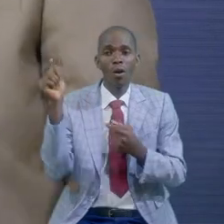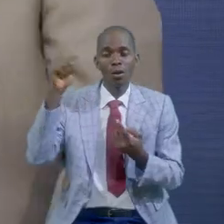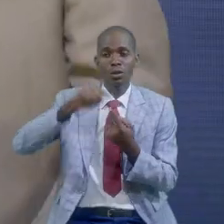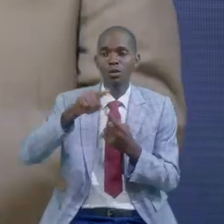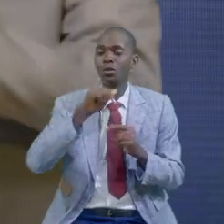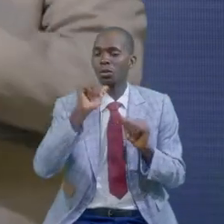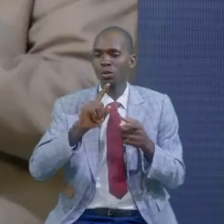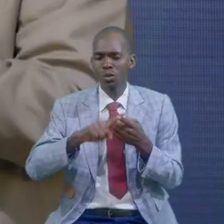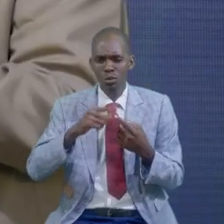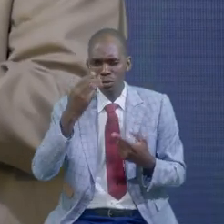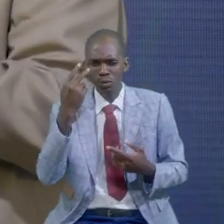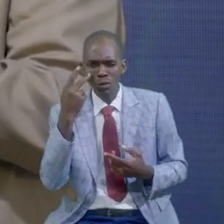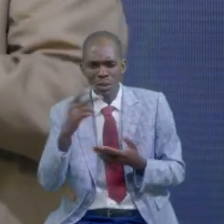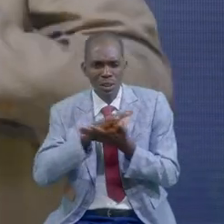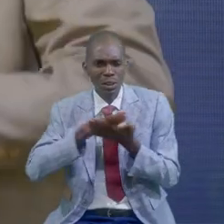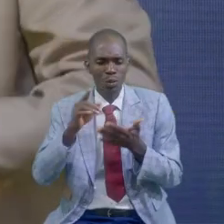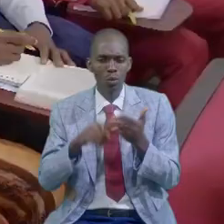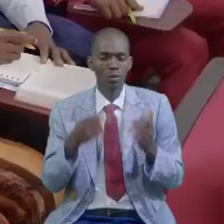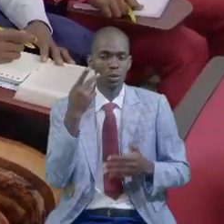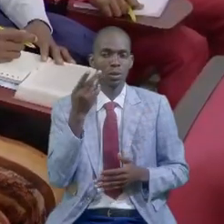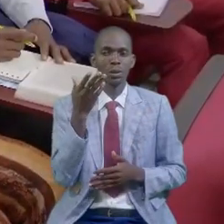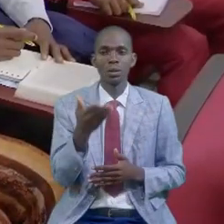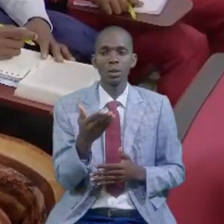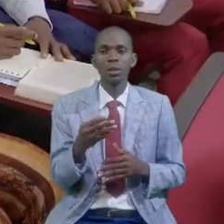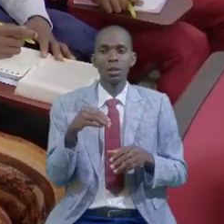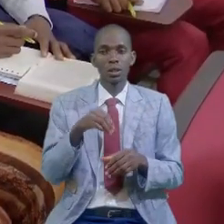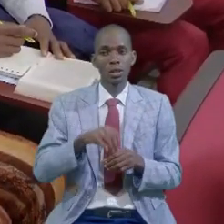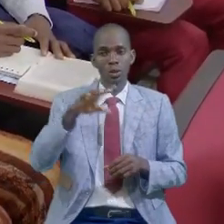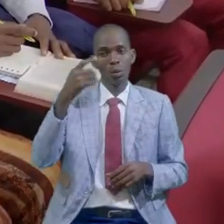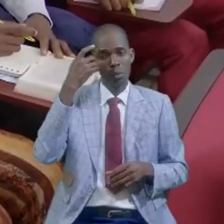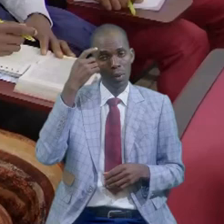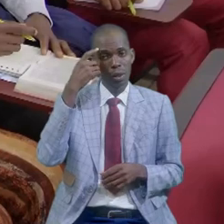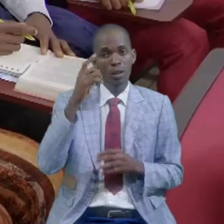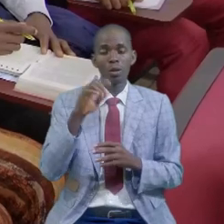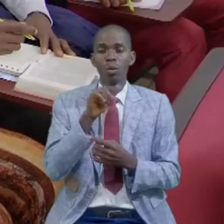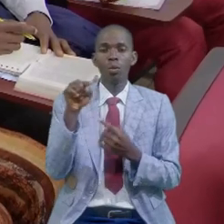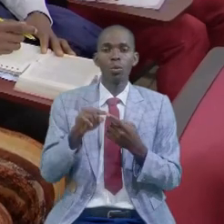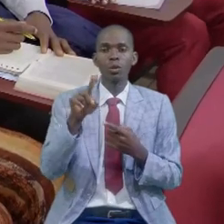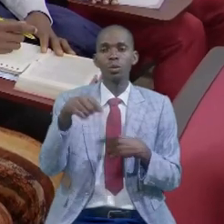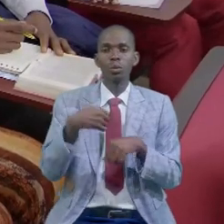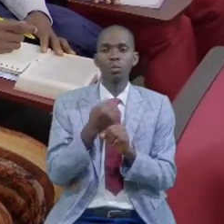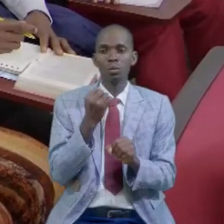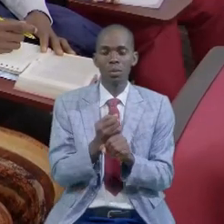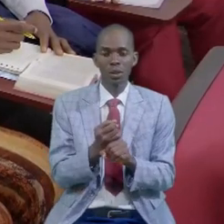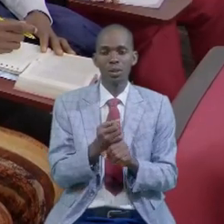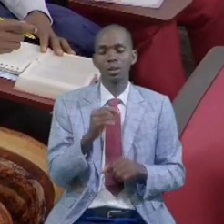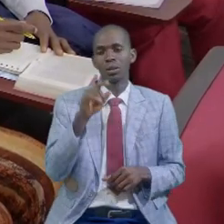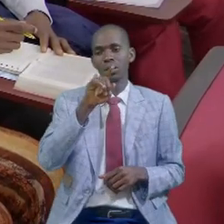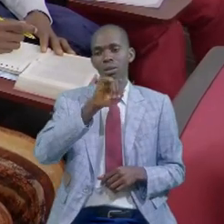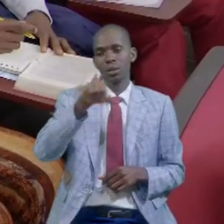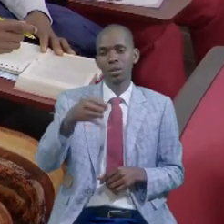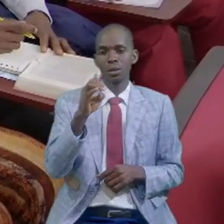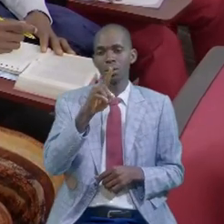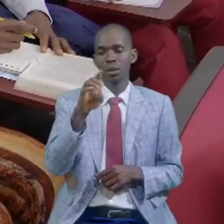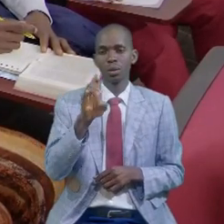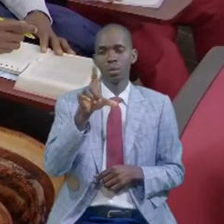seeing. Now, in your mind, when you make Jezebel, you zoom in and you